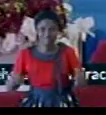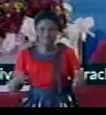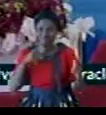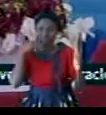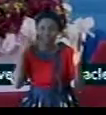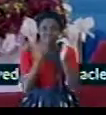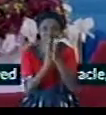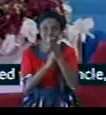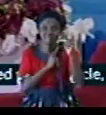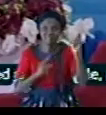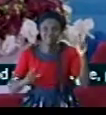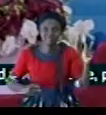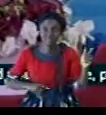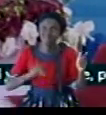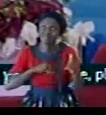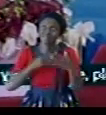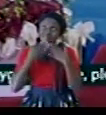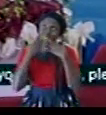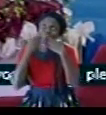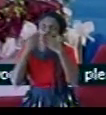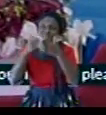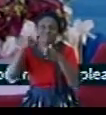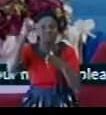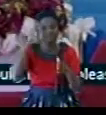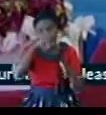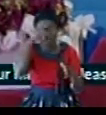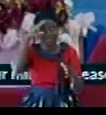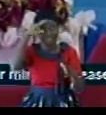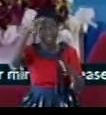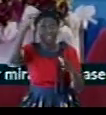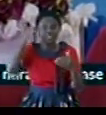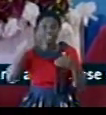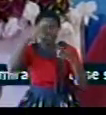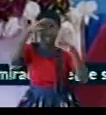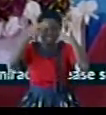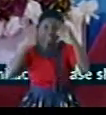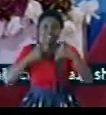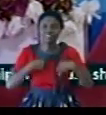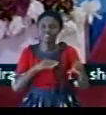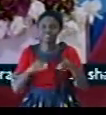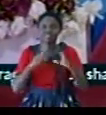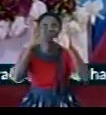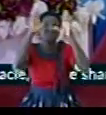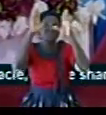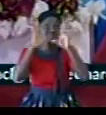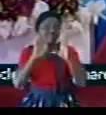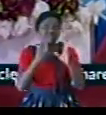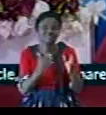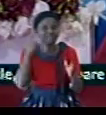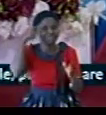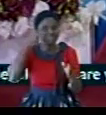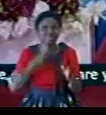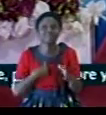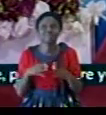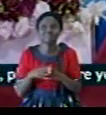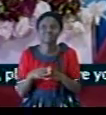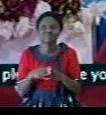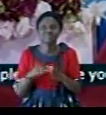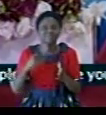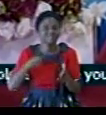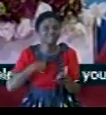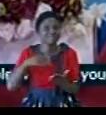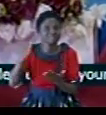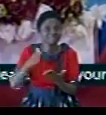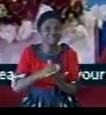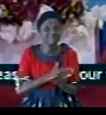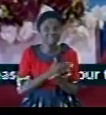to appreciate God because he has done marvelous things to me in my life. The song goes this way. You've